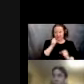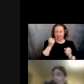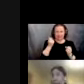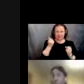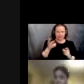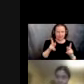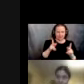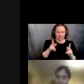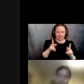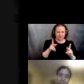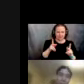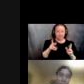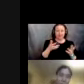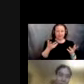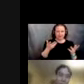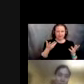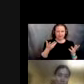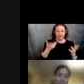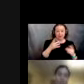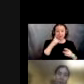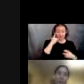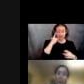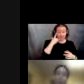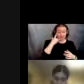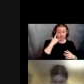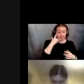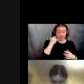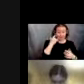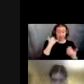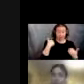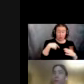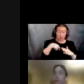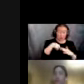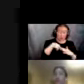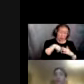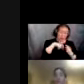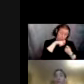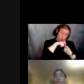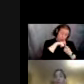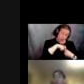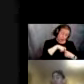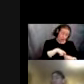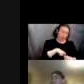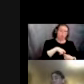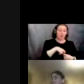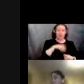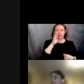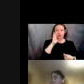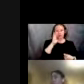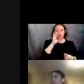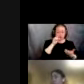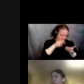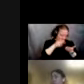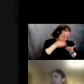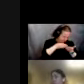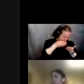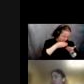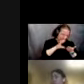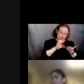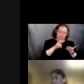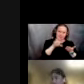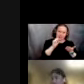as other parts of the country. California, it was so thorough that it would go through census records to seek